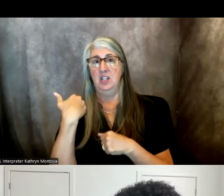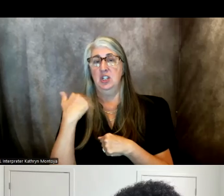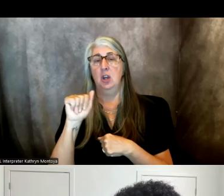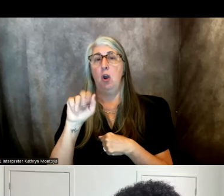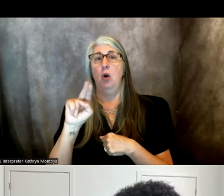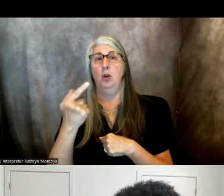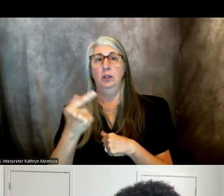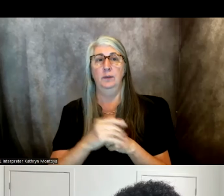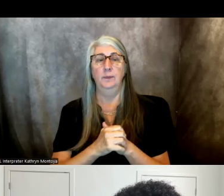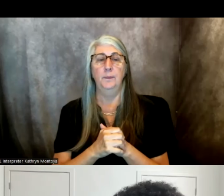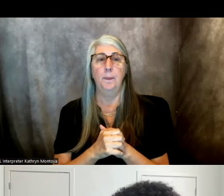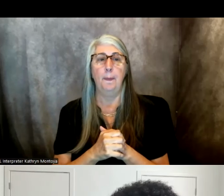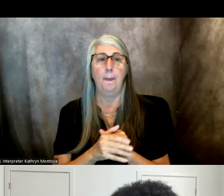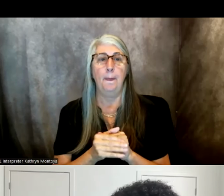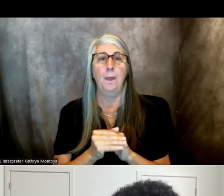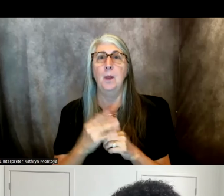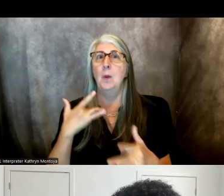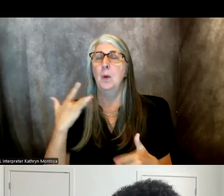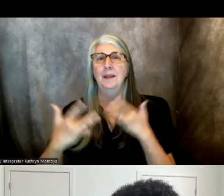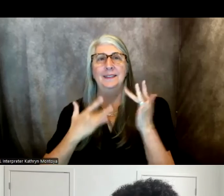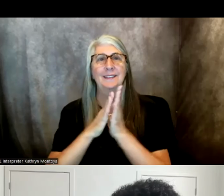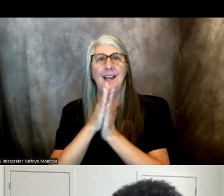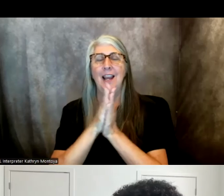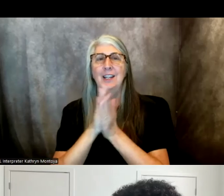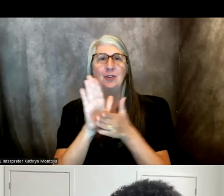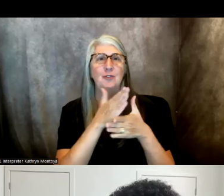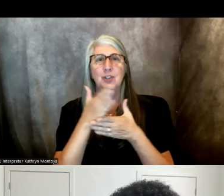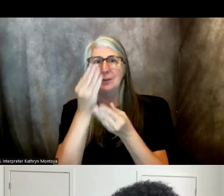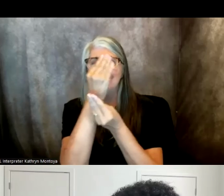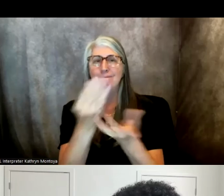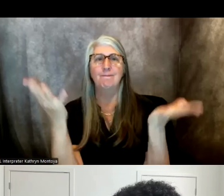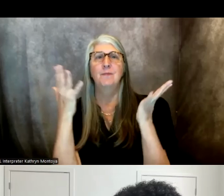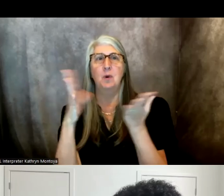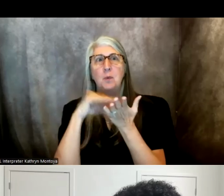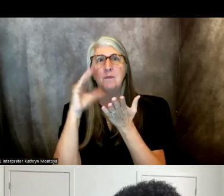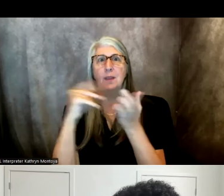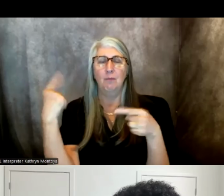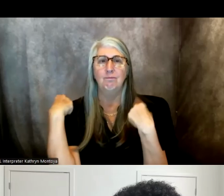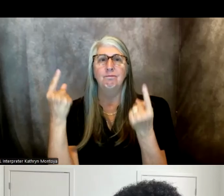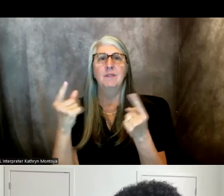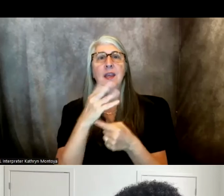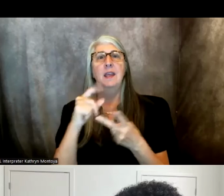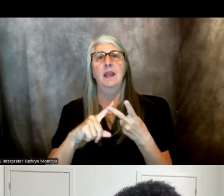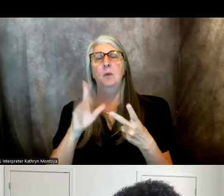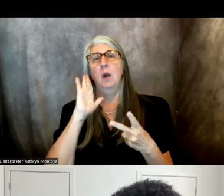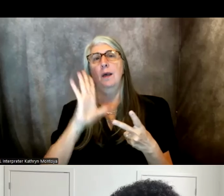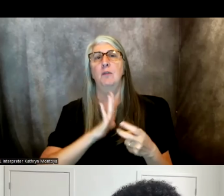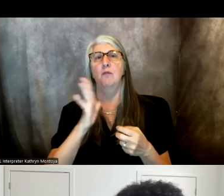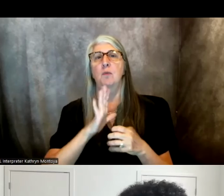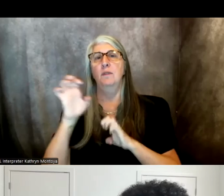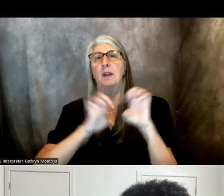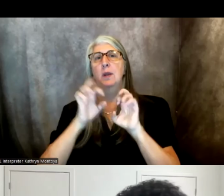year. And I'm excited to be able to share what we've learned so far, but also there's going to be a formal evaluation report that comes